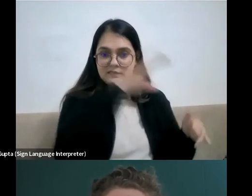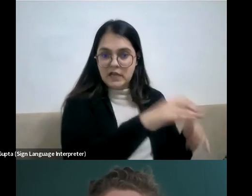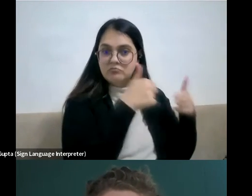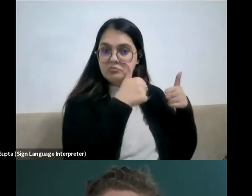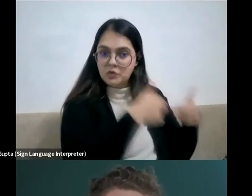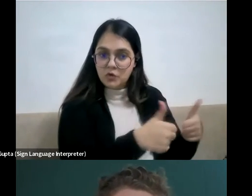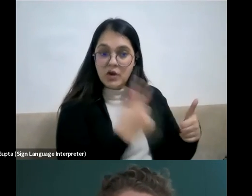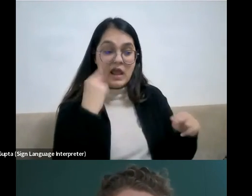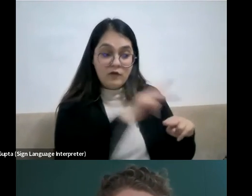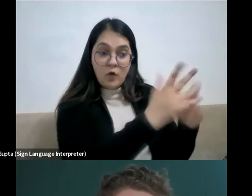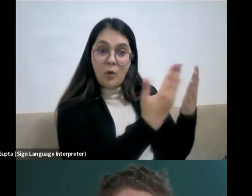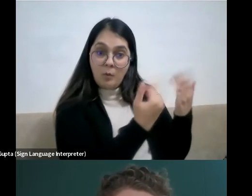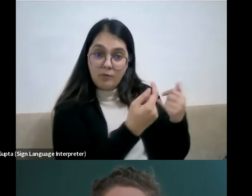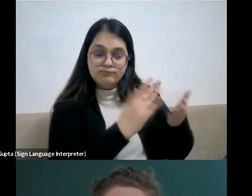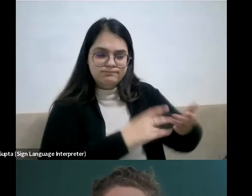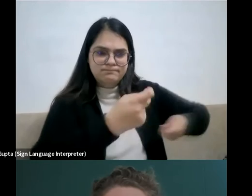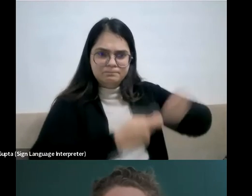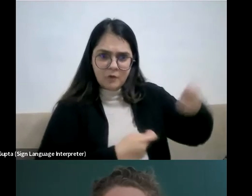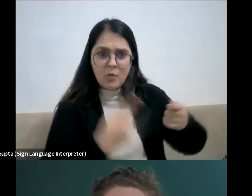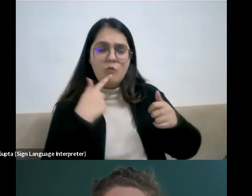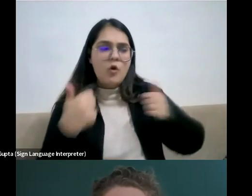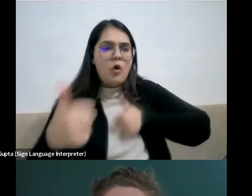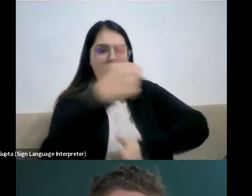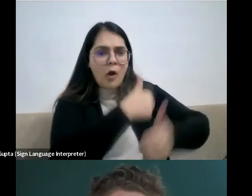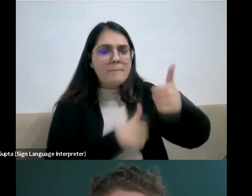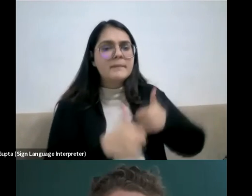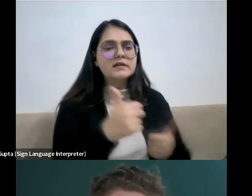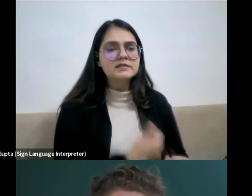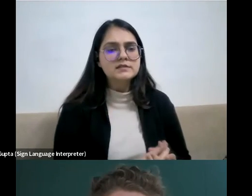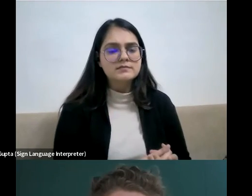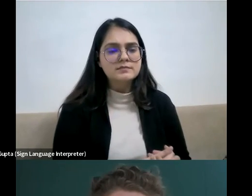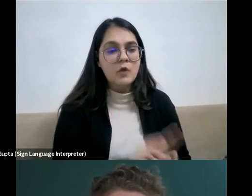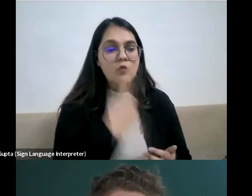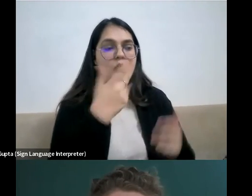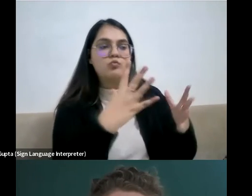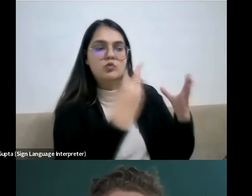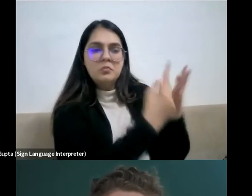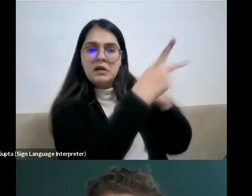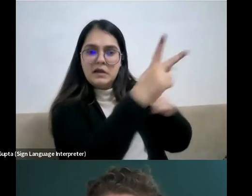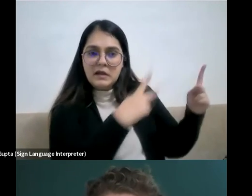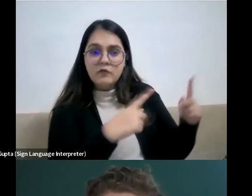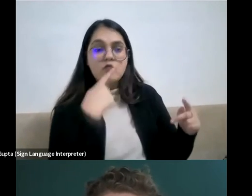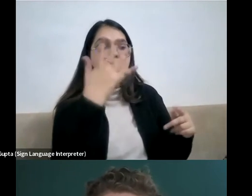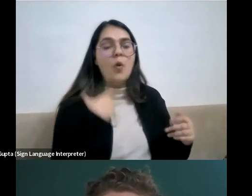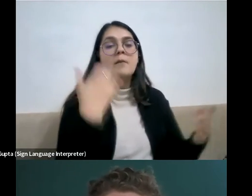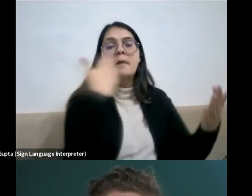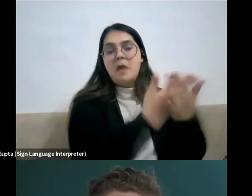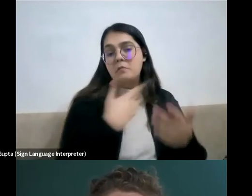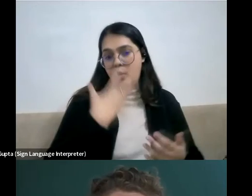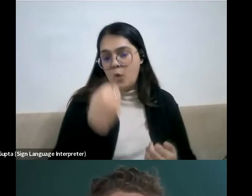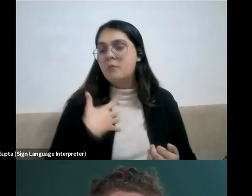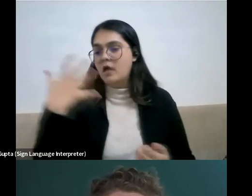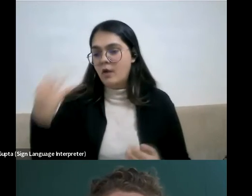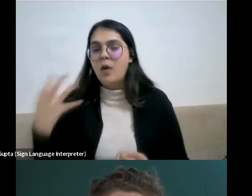is able to mediate the competition between different competing groups who are all trying to participate in